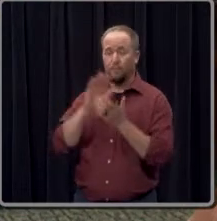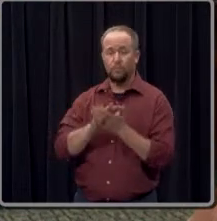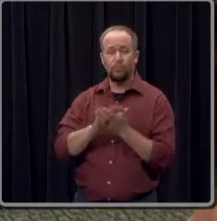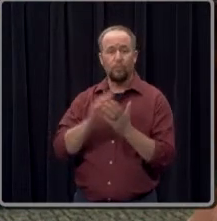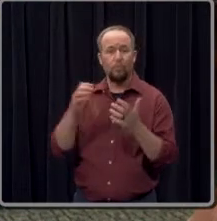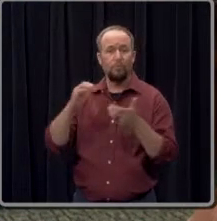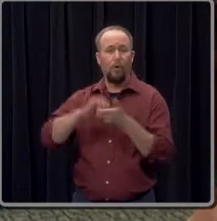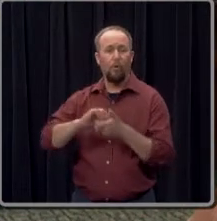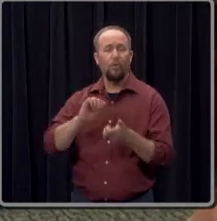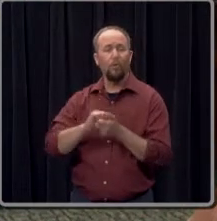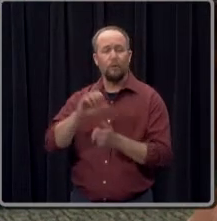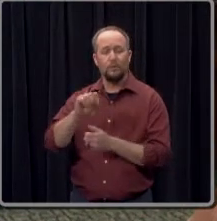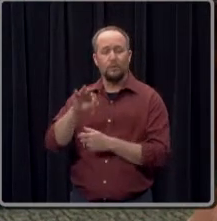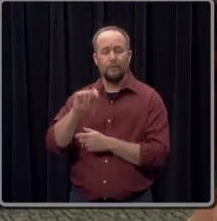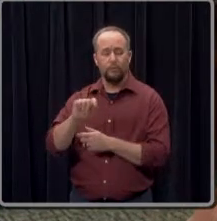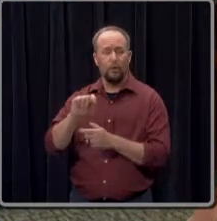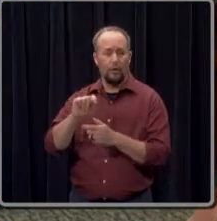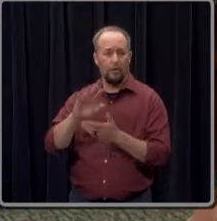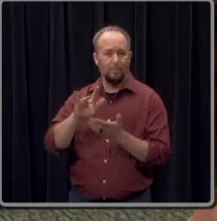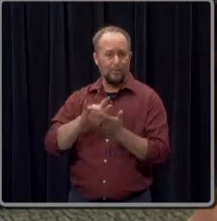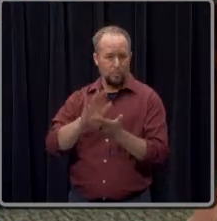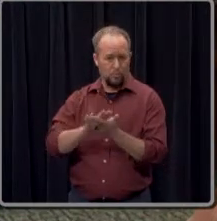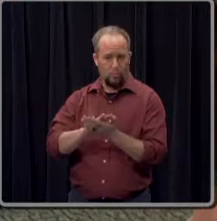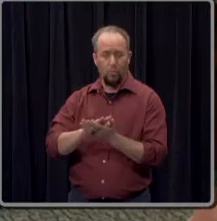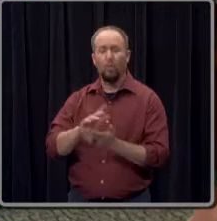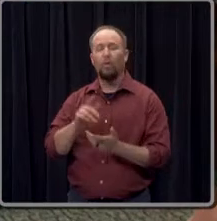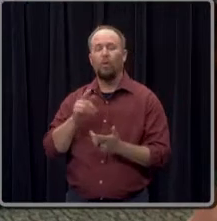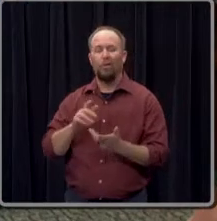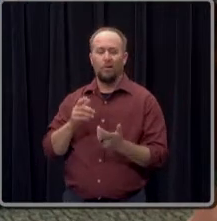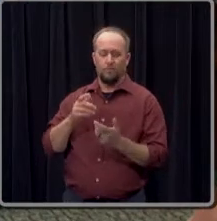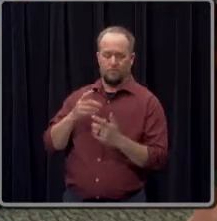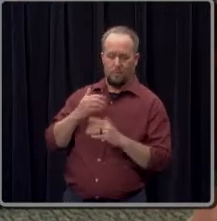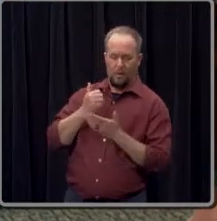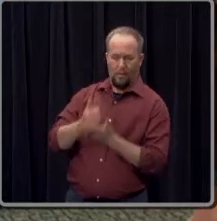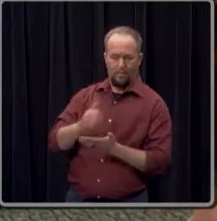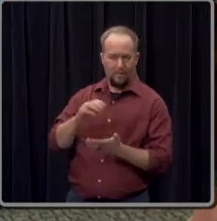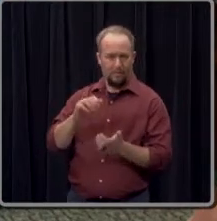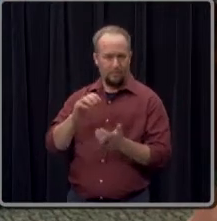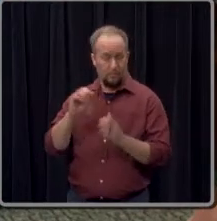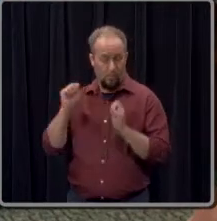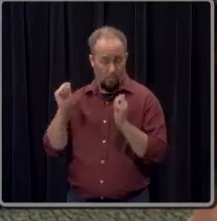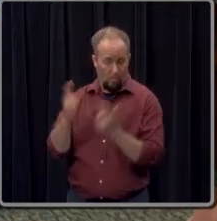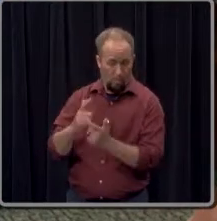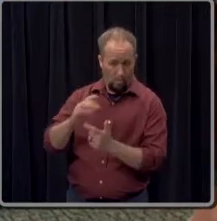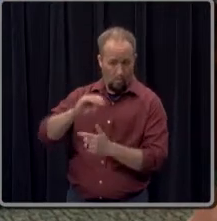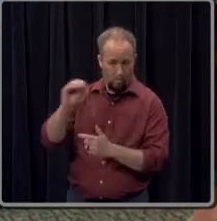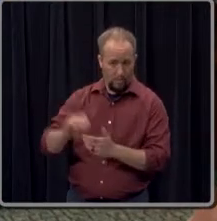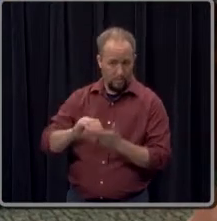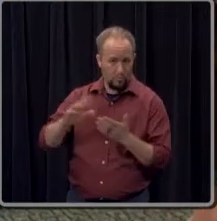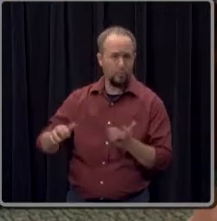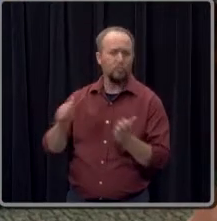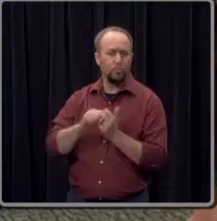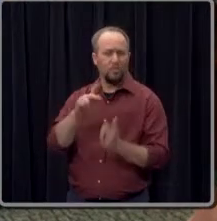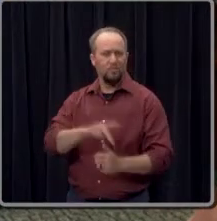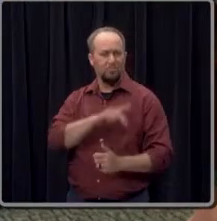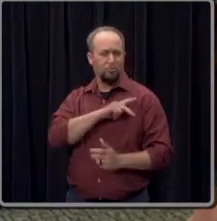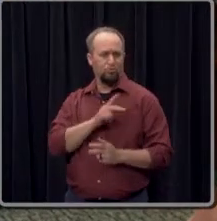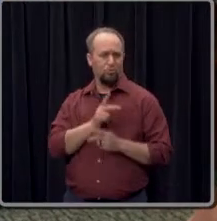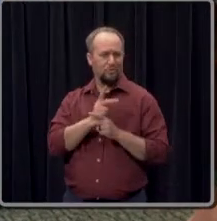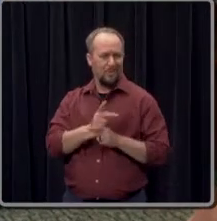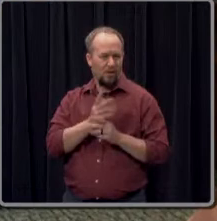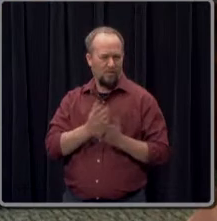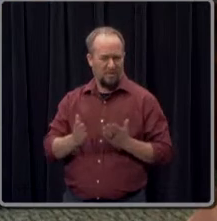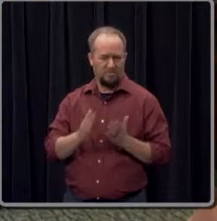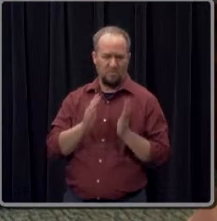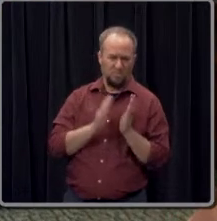Middle School, the Olathe Junior Service League is meeting the need for personal care items to all Olathe students. The school hosts